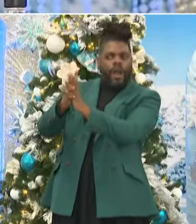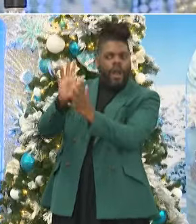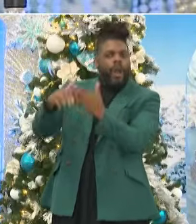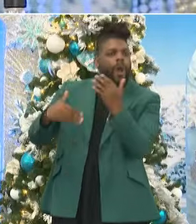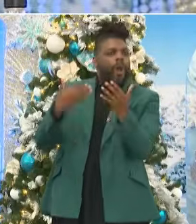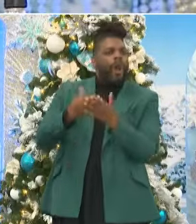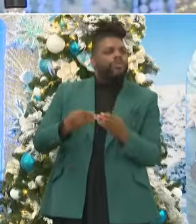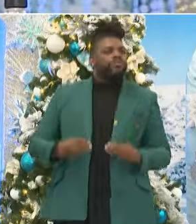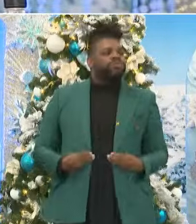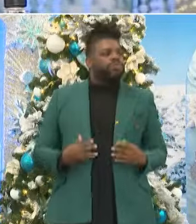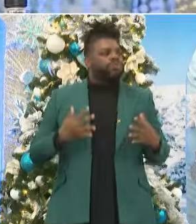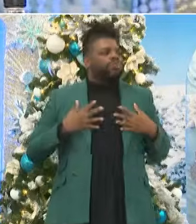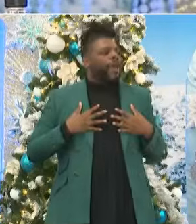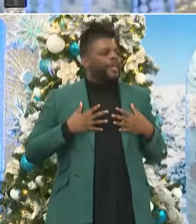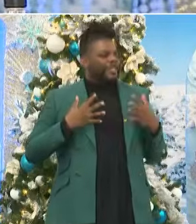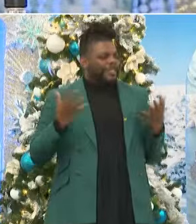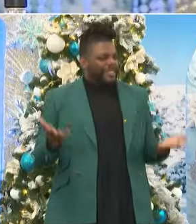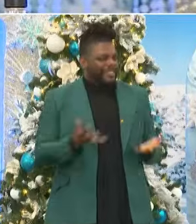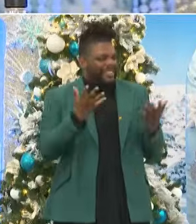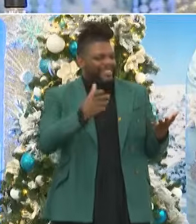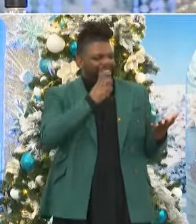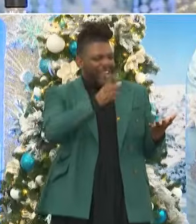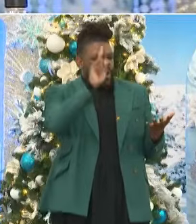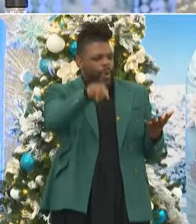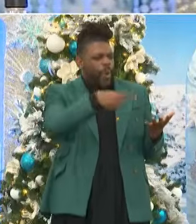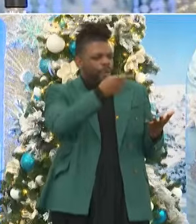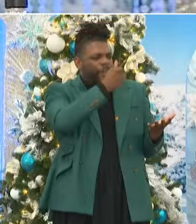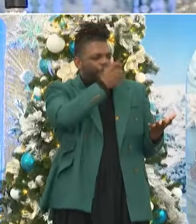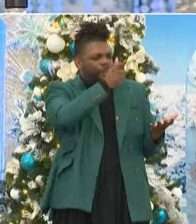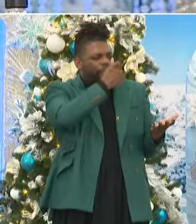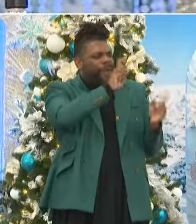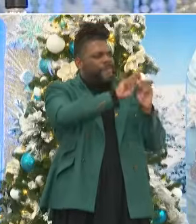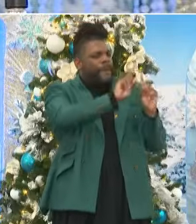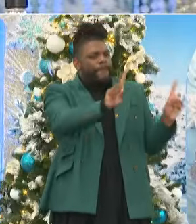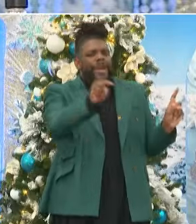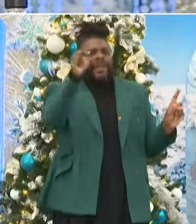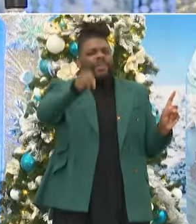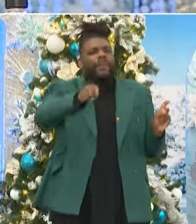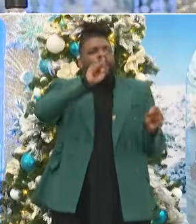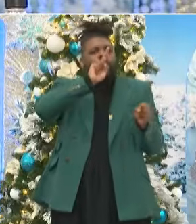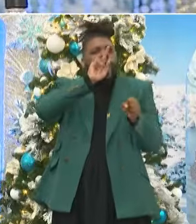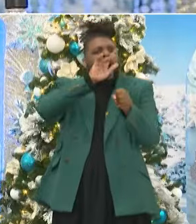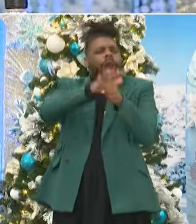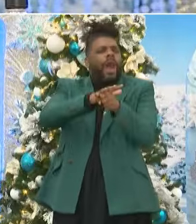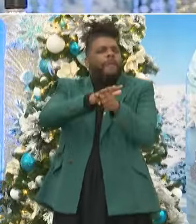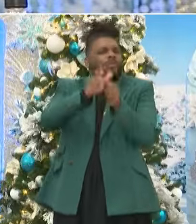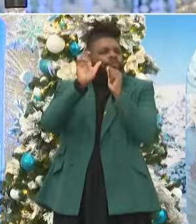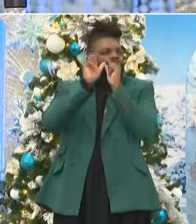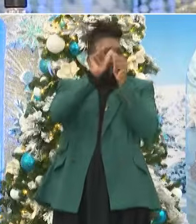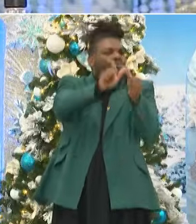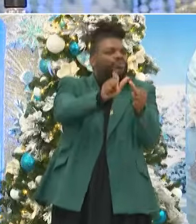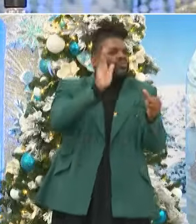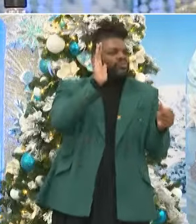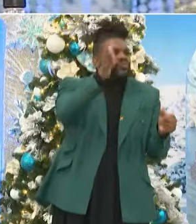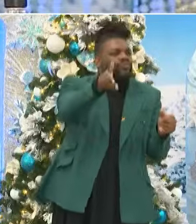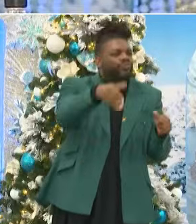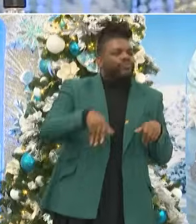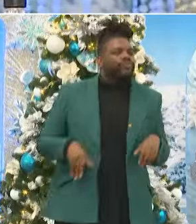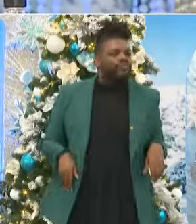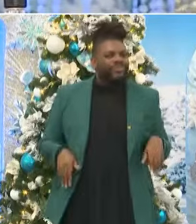neighborhoods. These aren't just projects, y'all. These are promises kept.